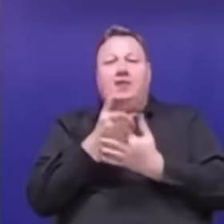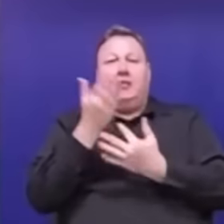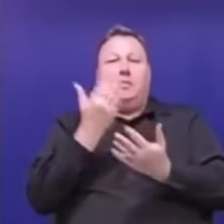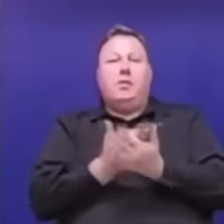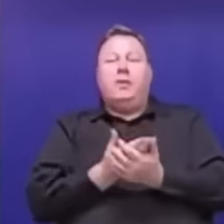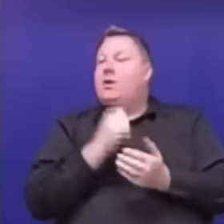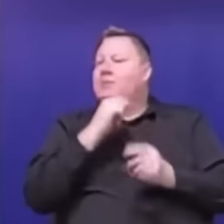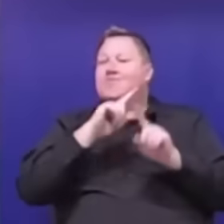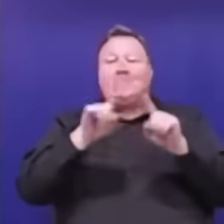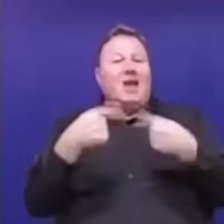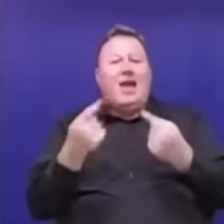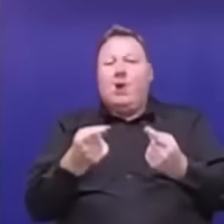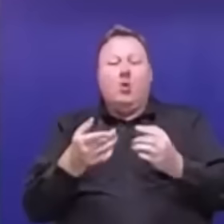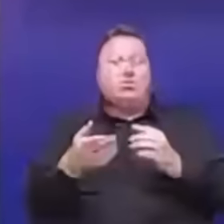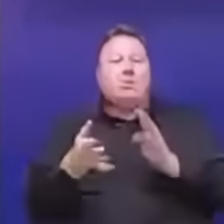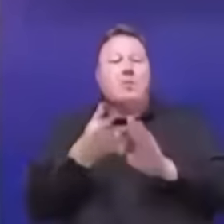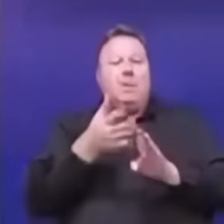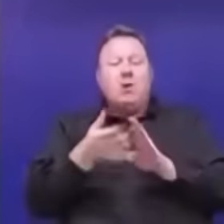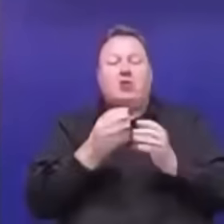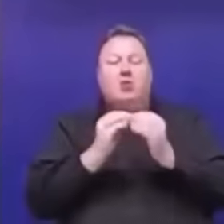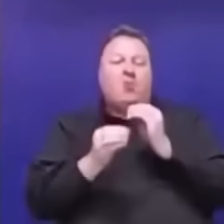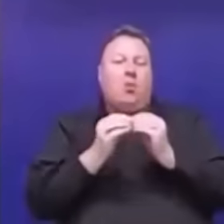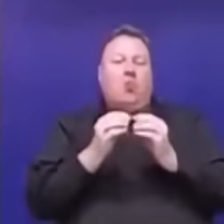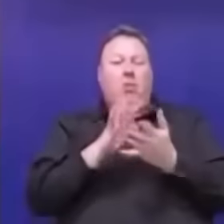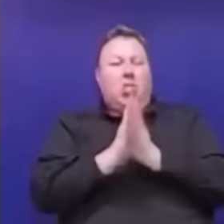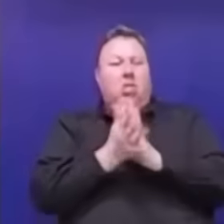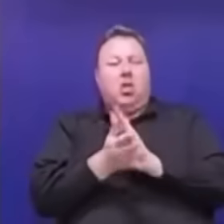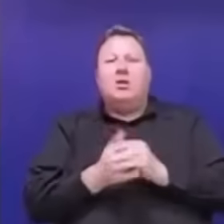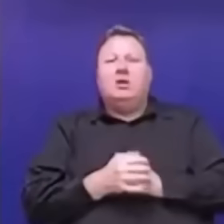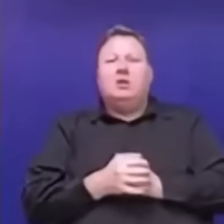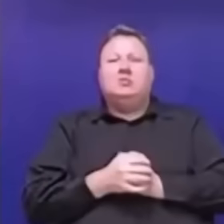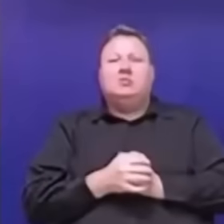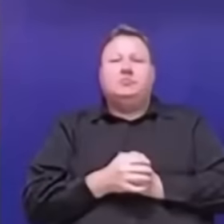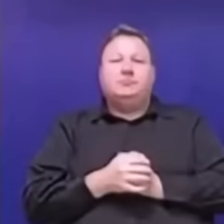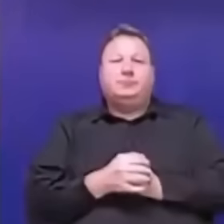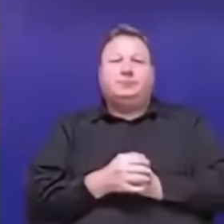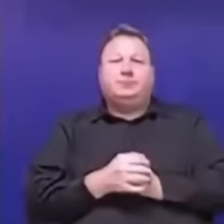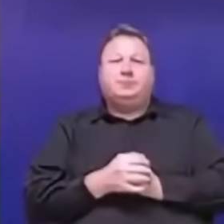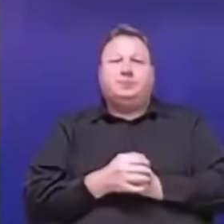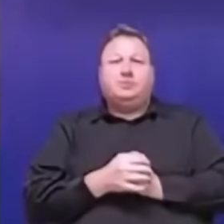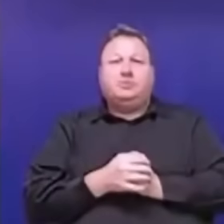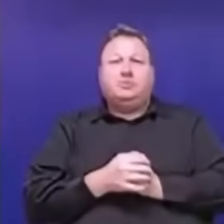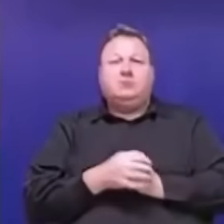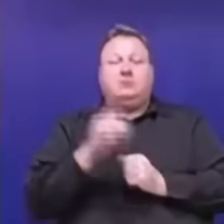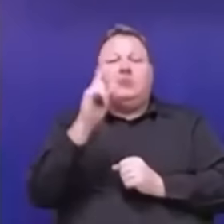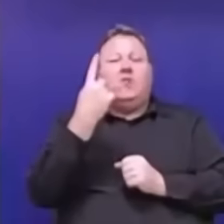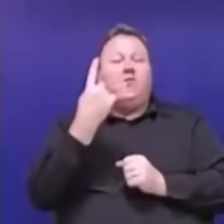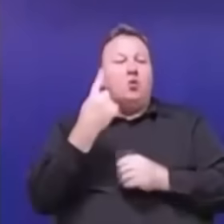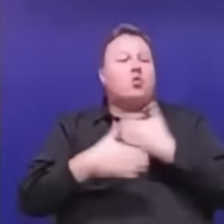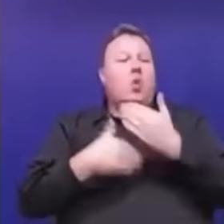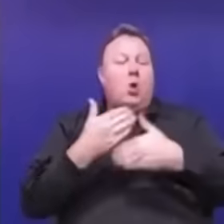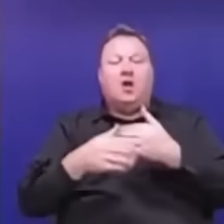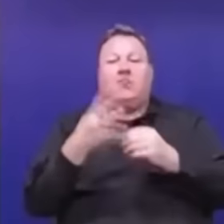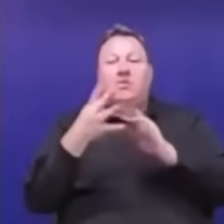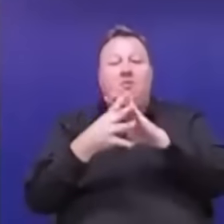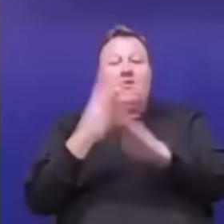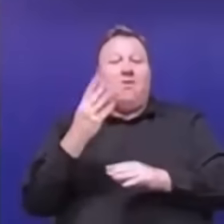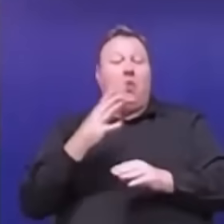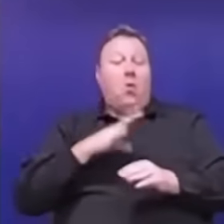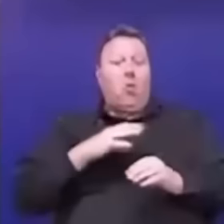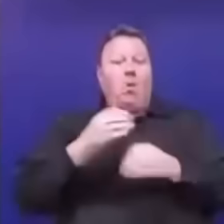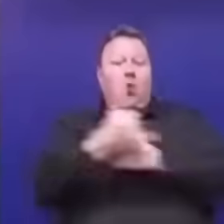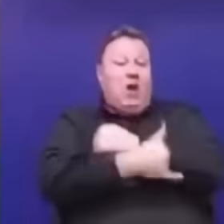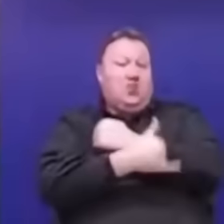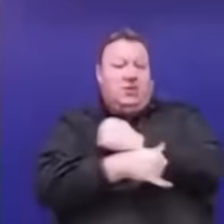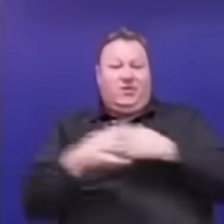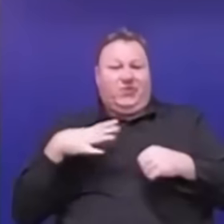manipulation. Even with the initial rollout limited to just those 4 countries, I can report to this House today that the